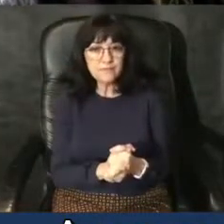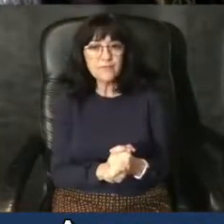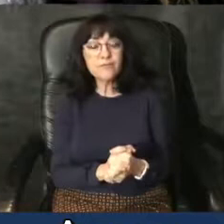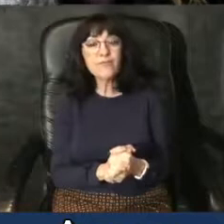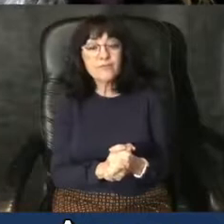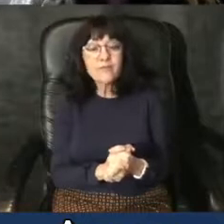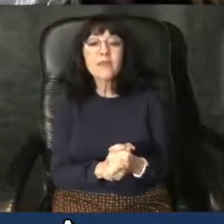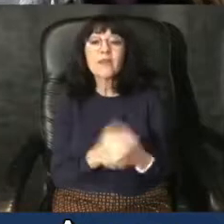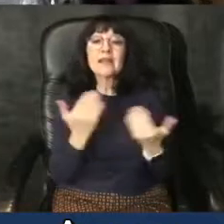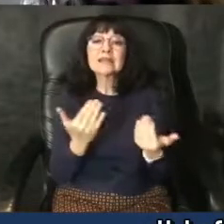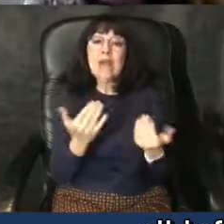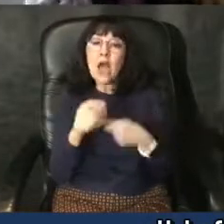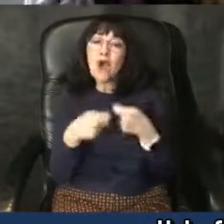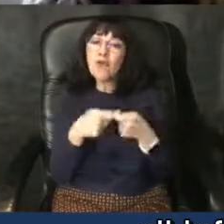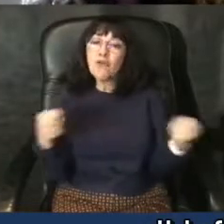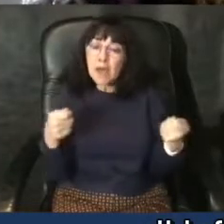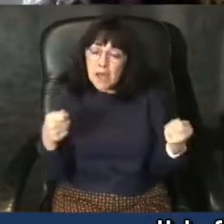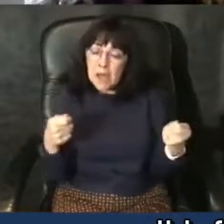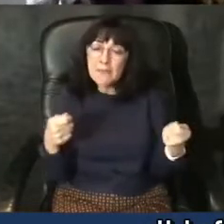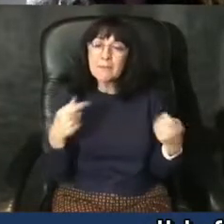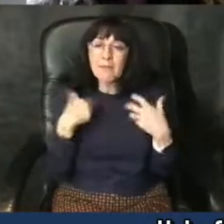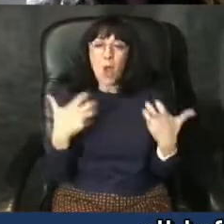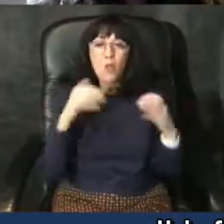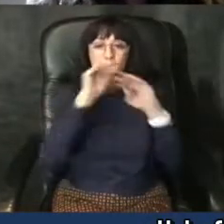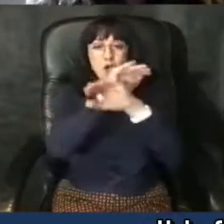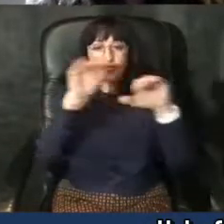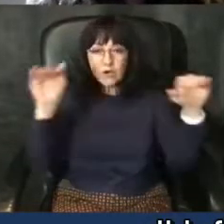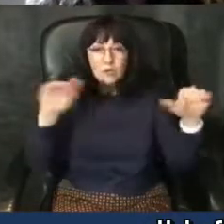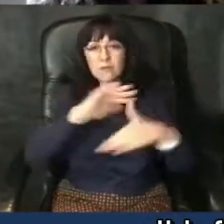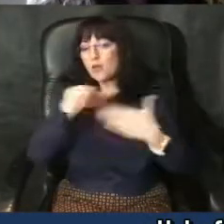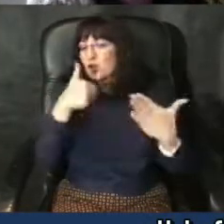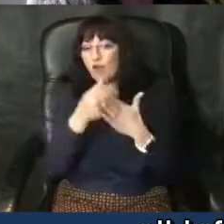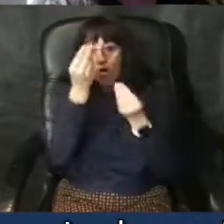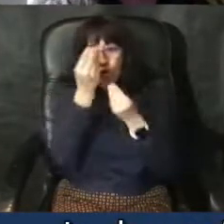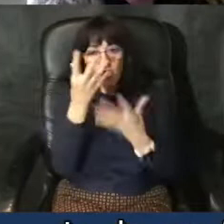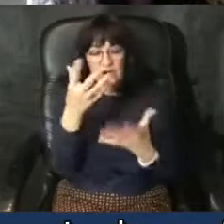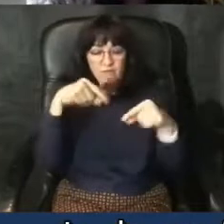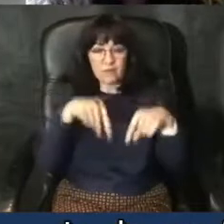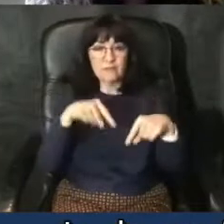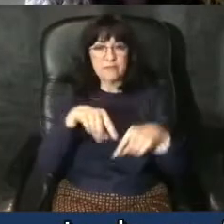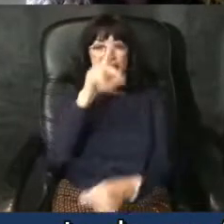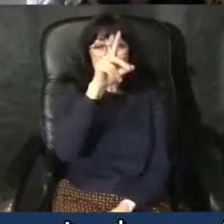folks, for all information about coronavirus here in Delaware, go to